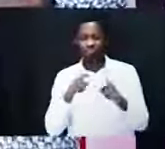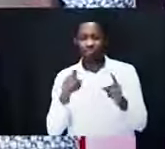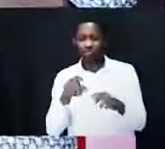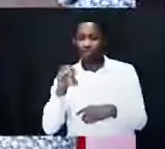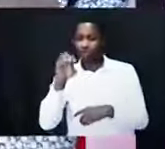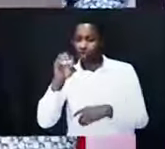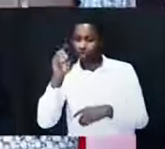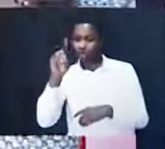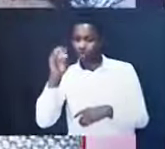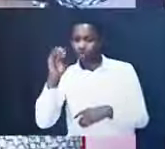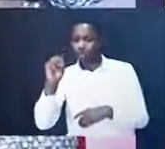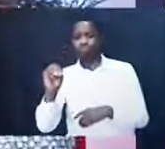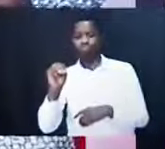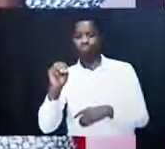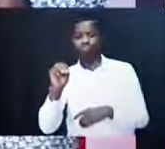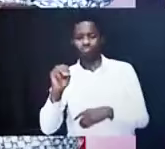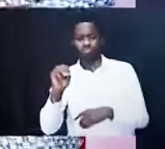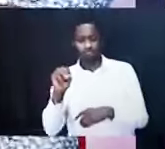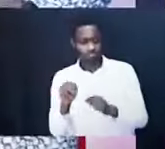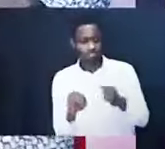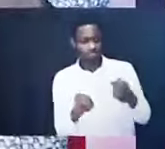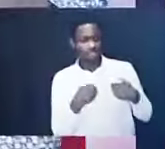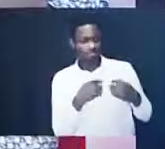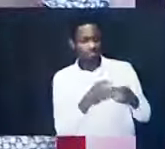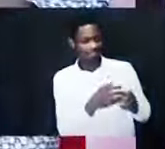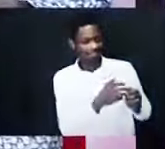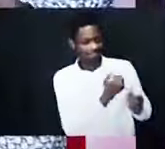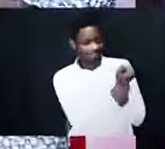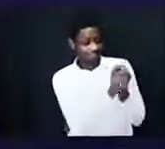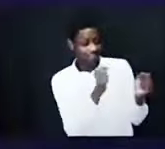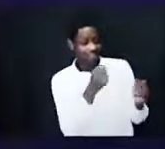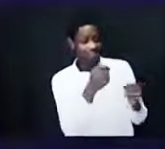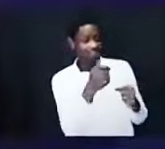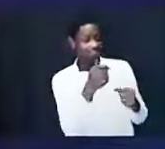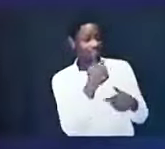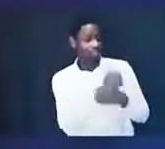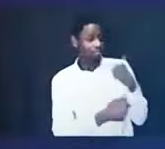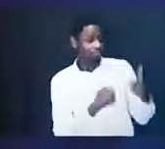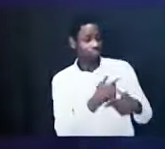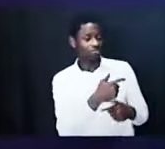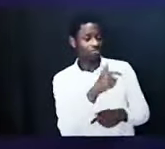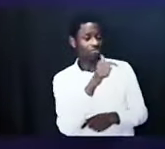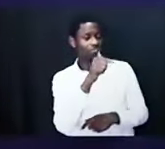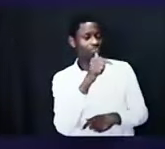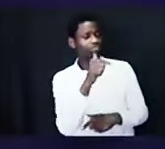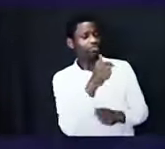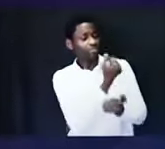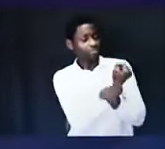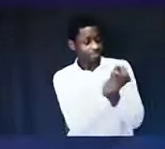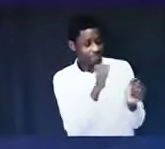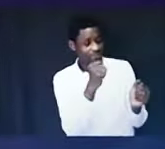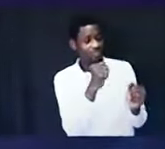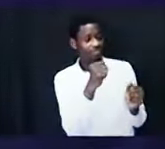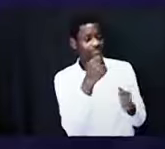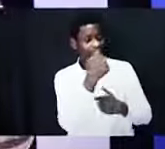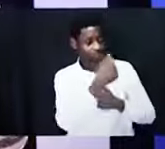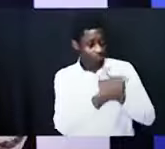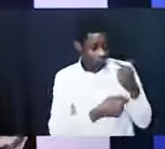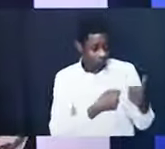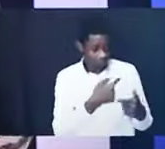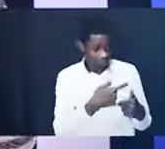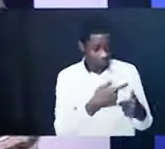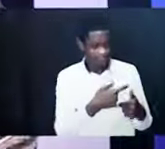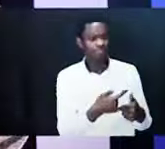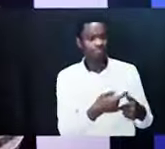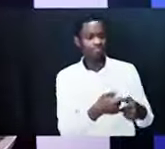supernatural ability from God. Adom no eba ansana odom no aba. So once we have had a saving grace, then let us